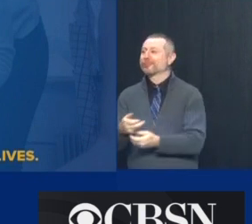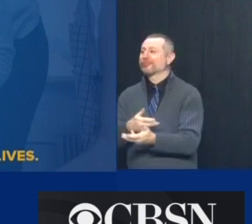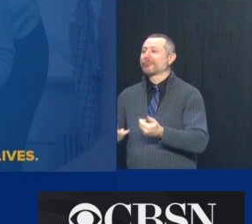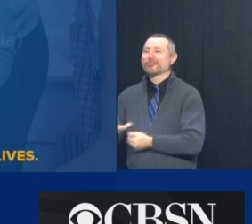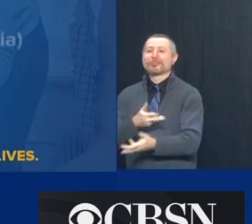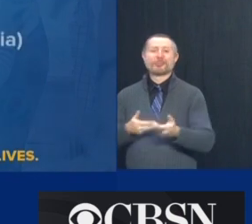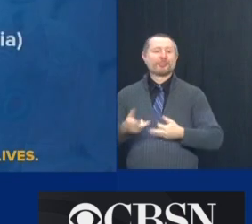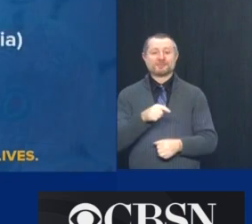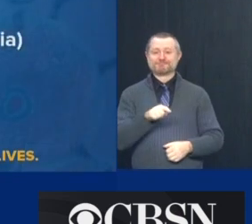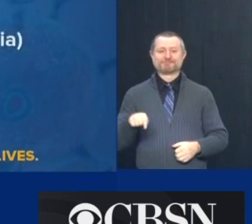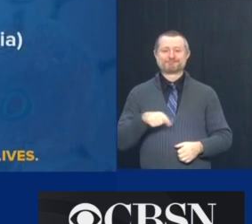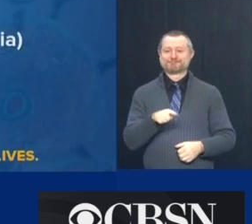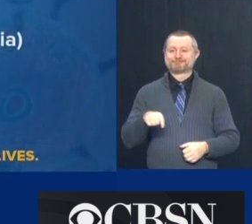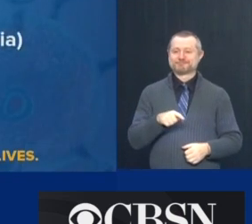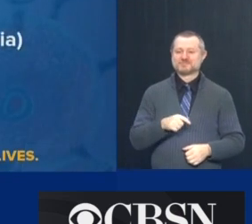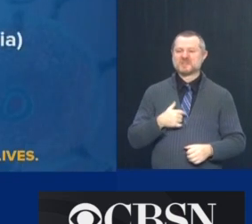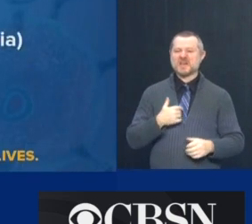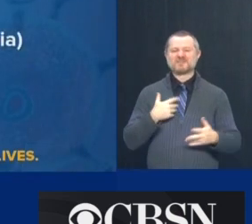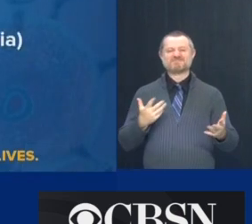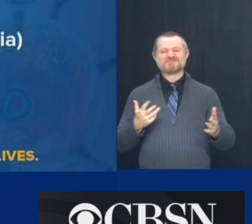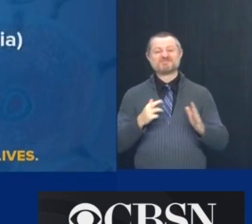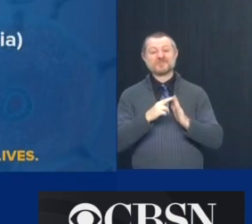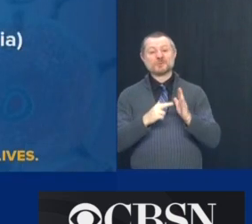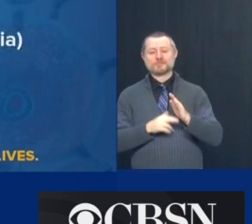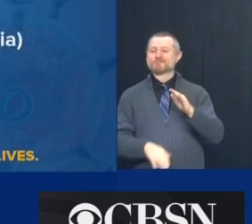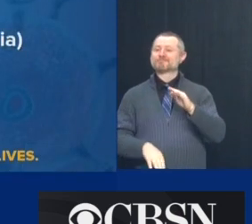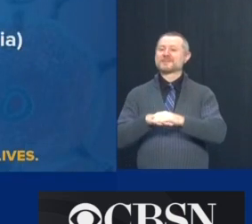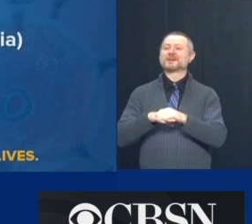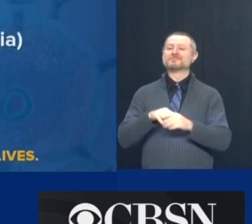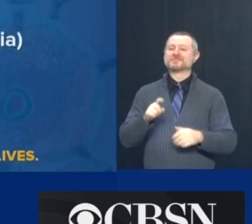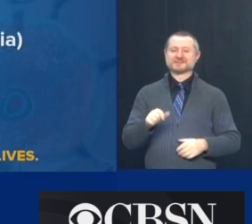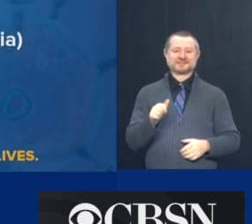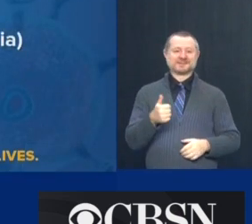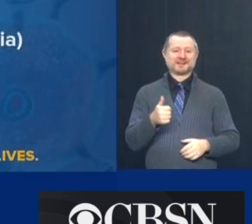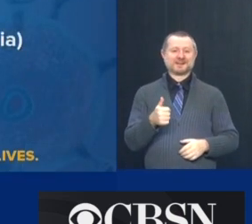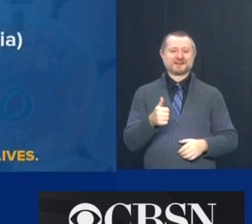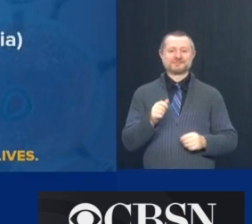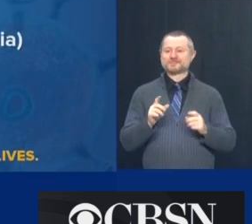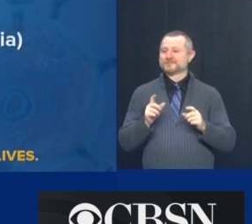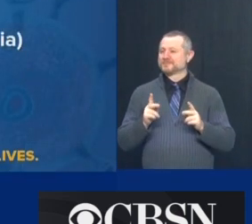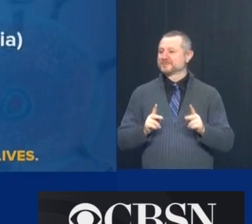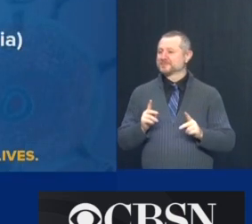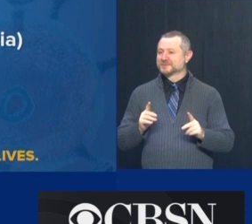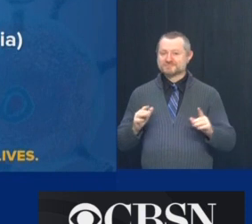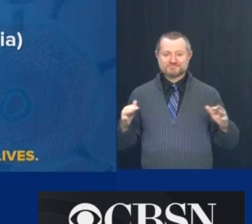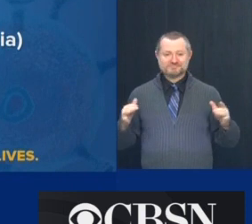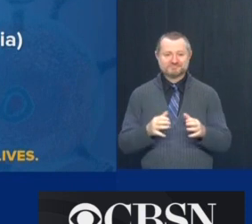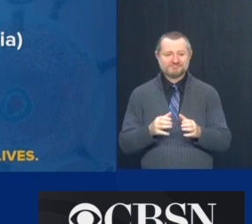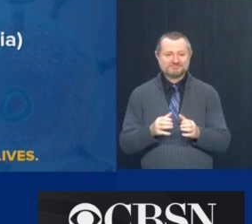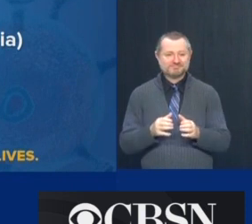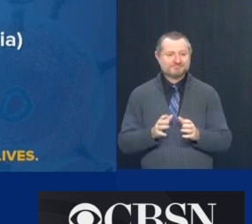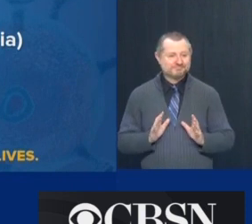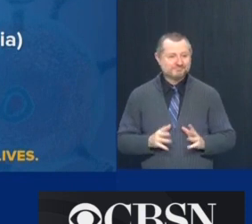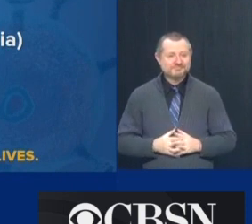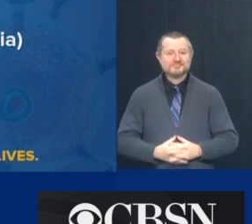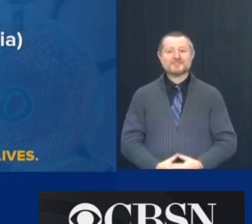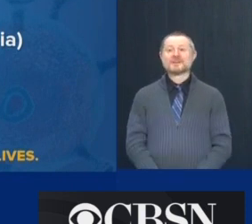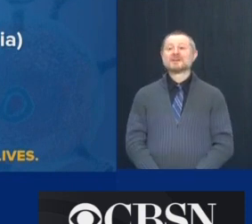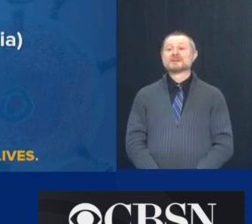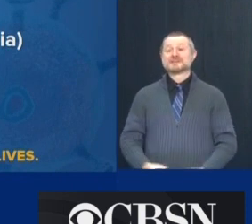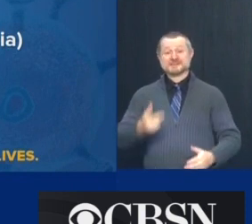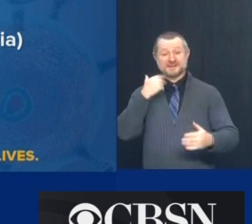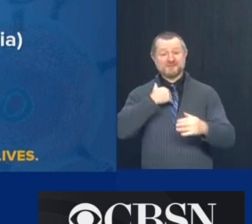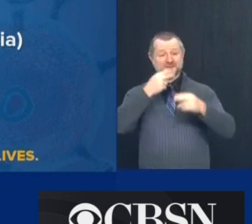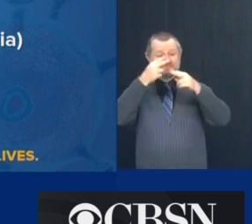We have a rule in effect, no more than 10 at an event. These are all the states